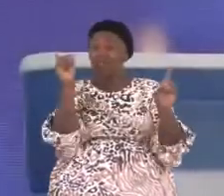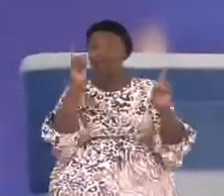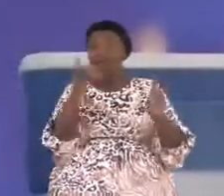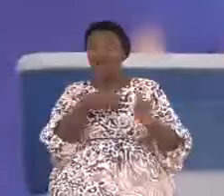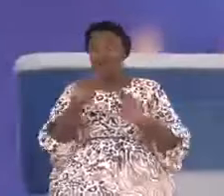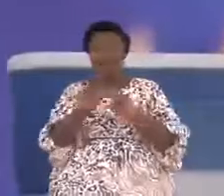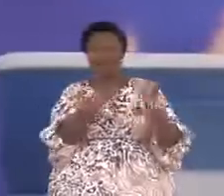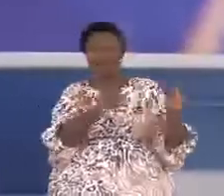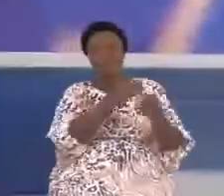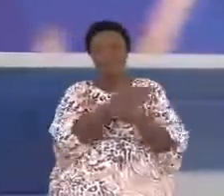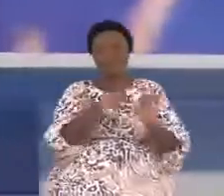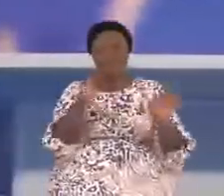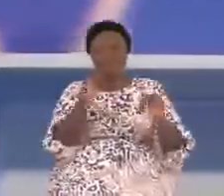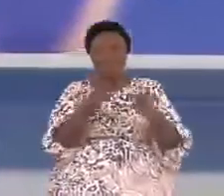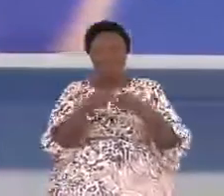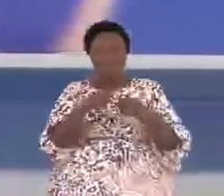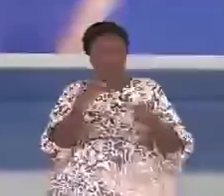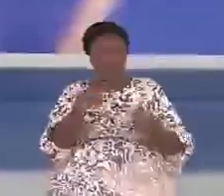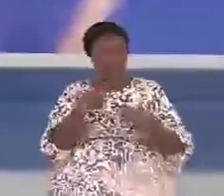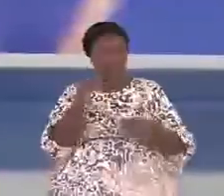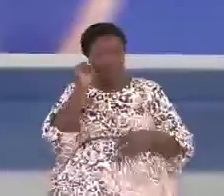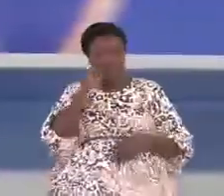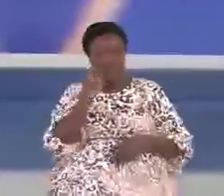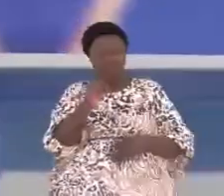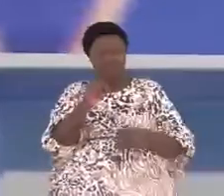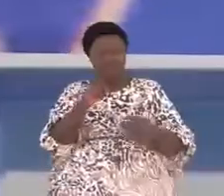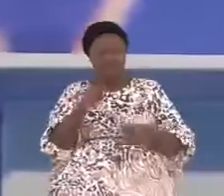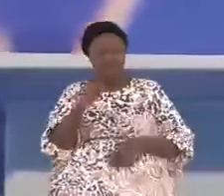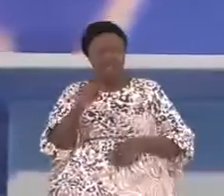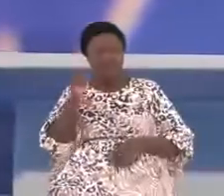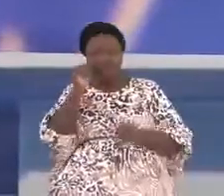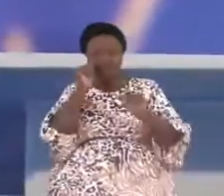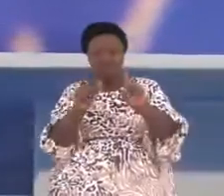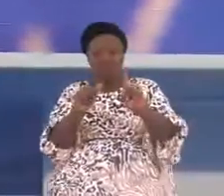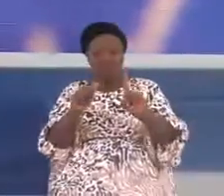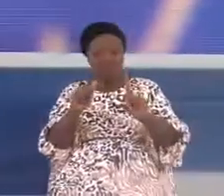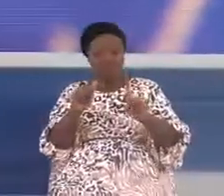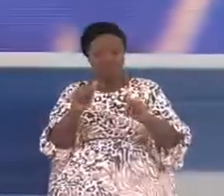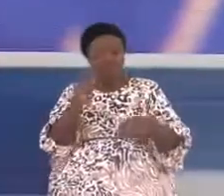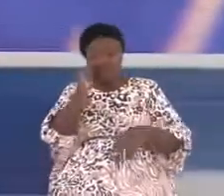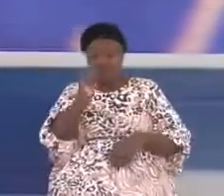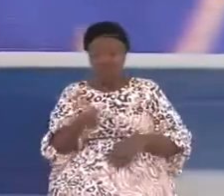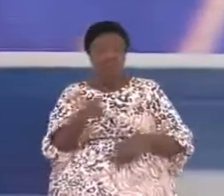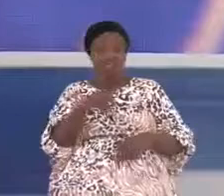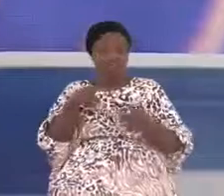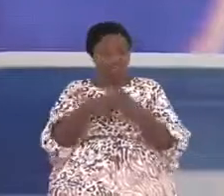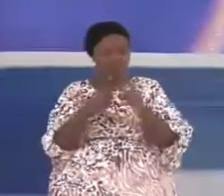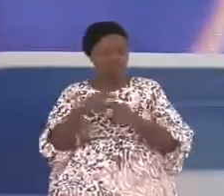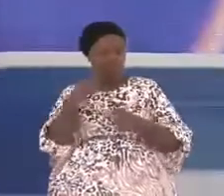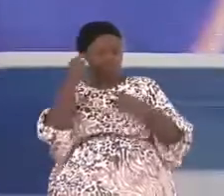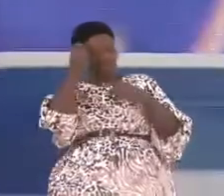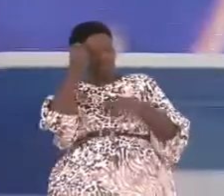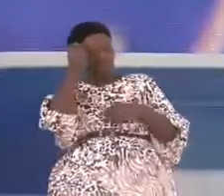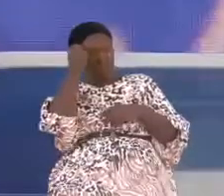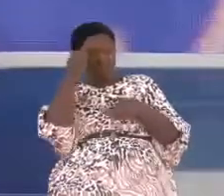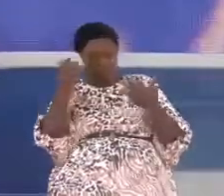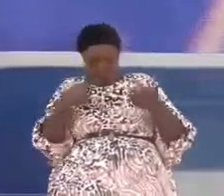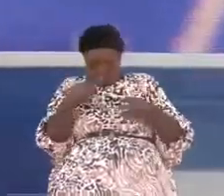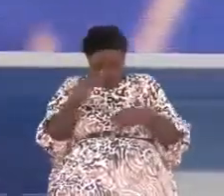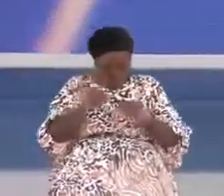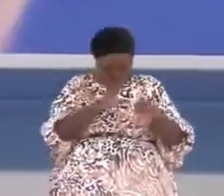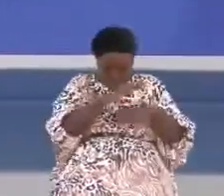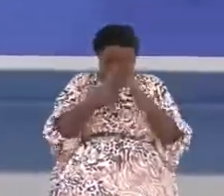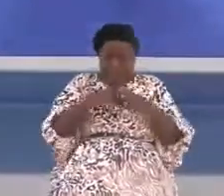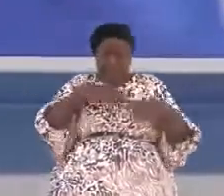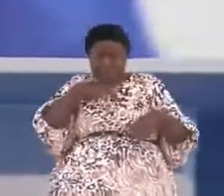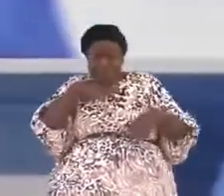free. And then she began to wonder, who put all these dirty things that she had raked all around? Who put